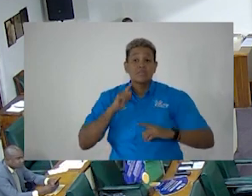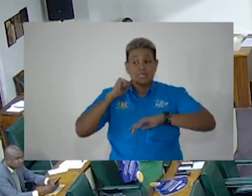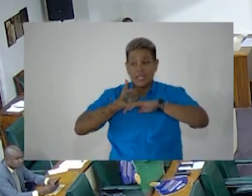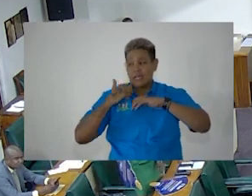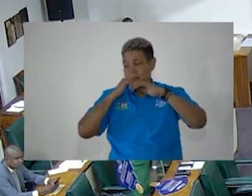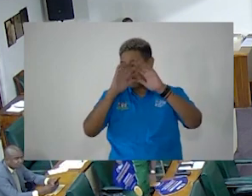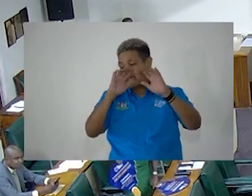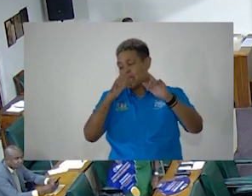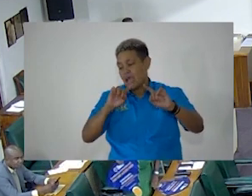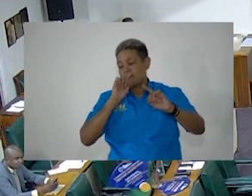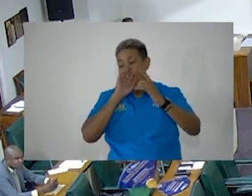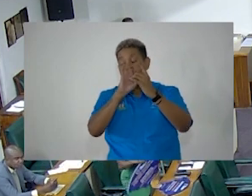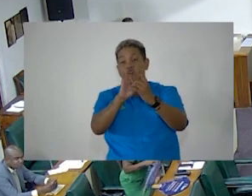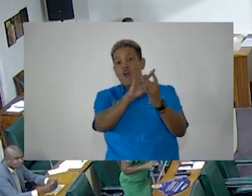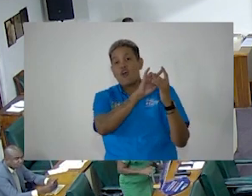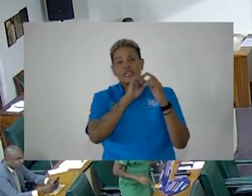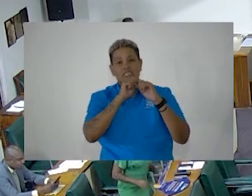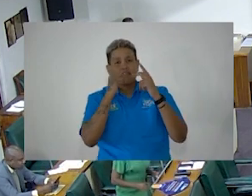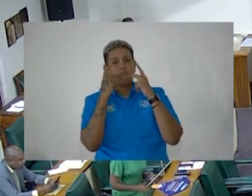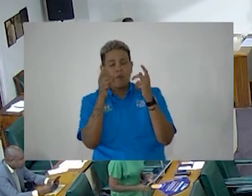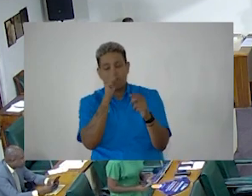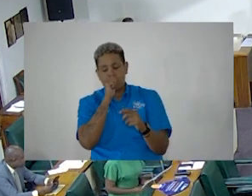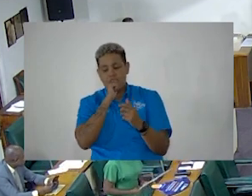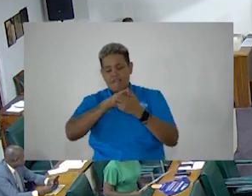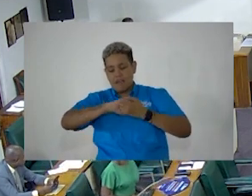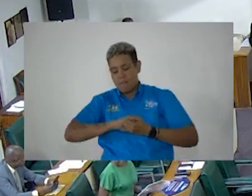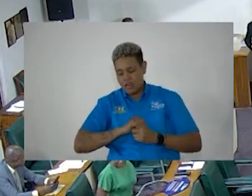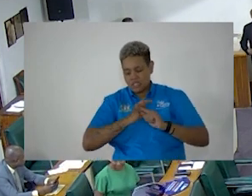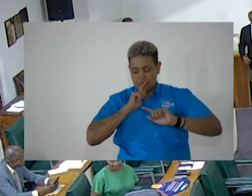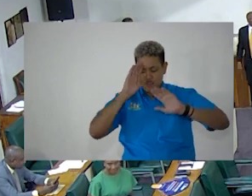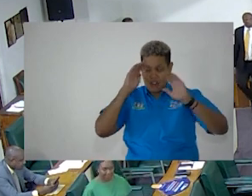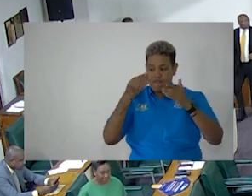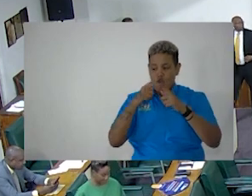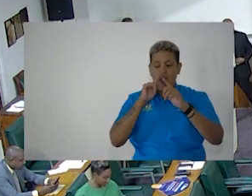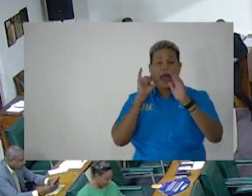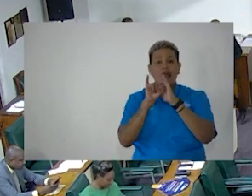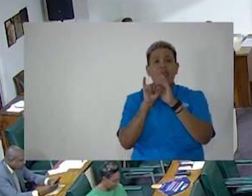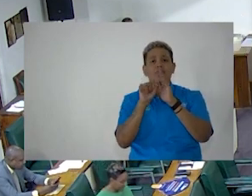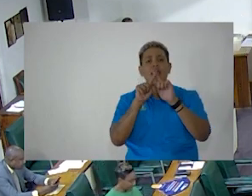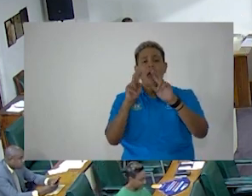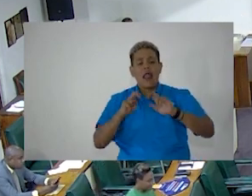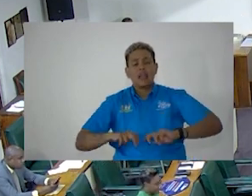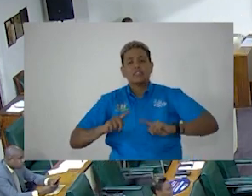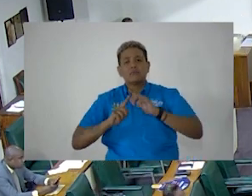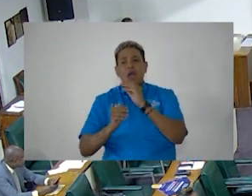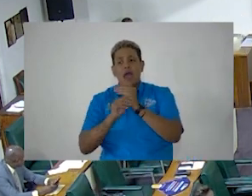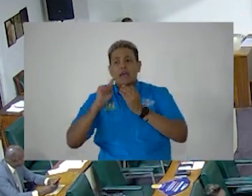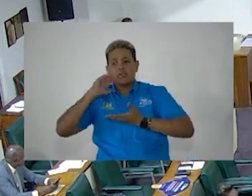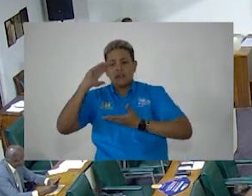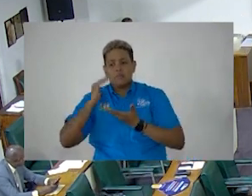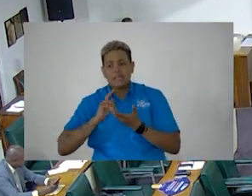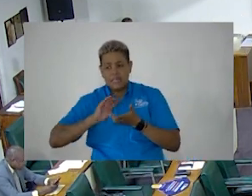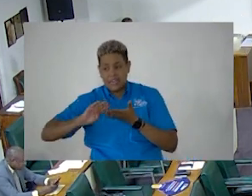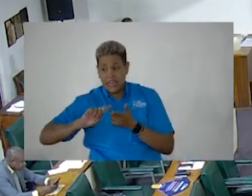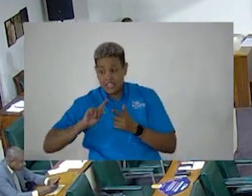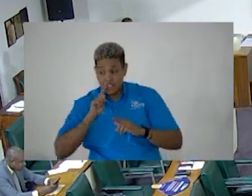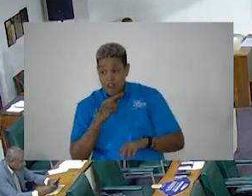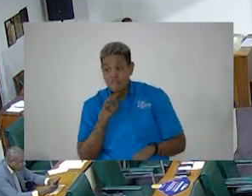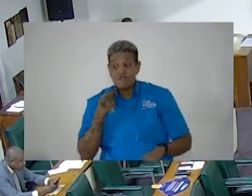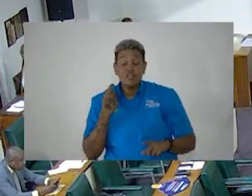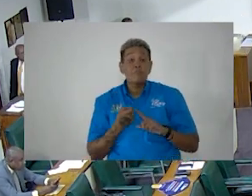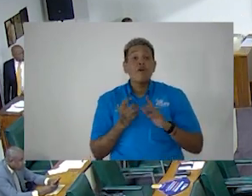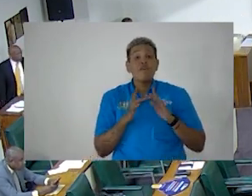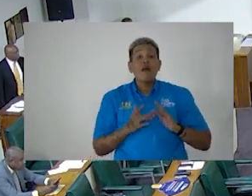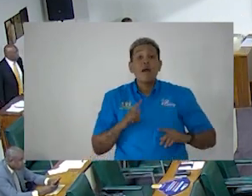implemented: a coordination of public-private partnerships, focus on identification, analysis, and mitigation of risk from cyber and